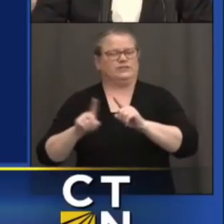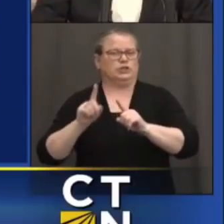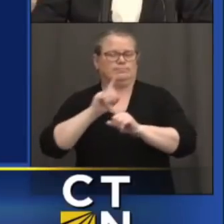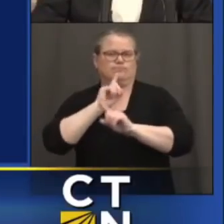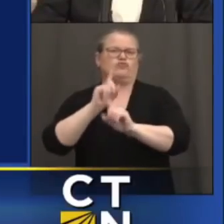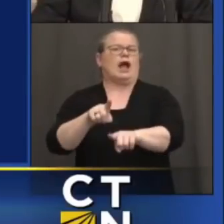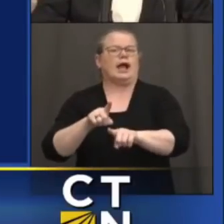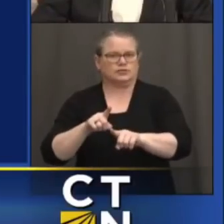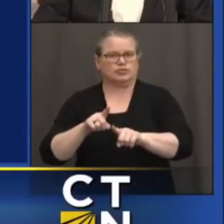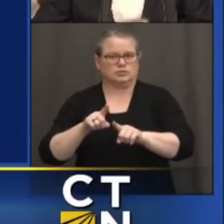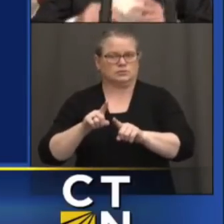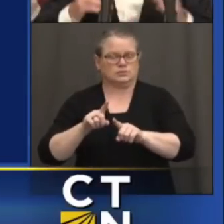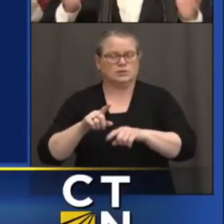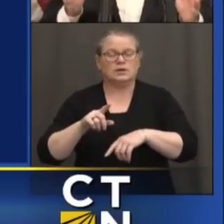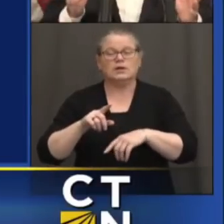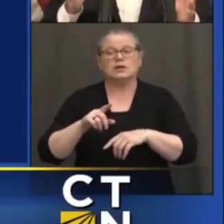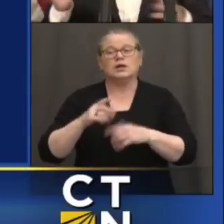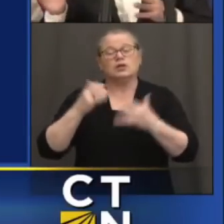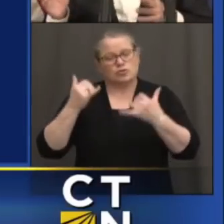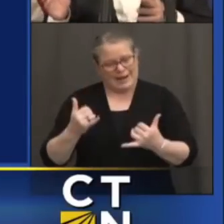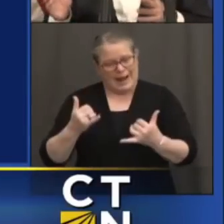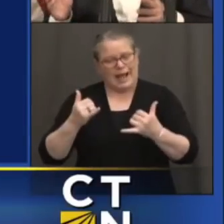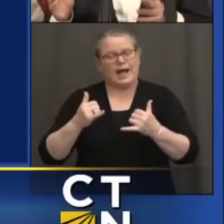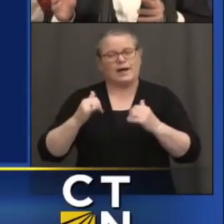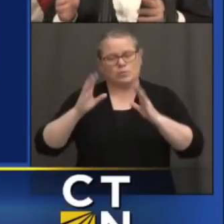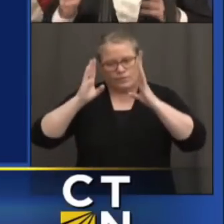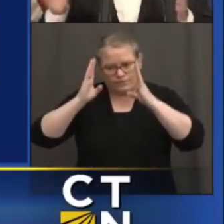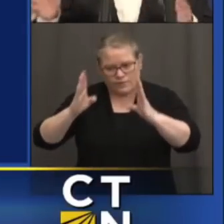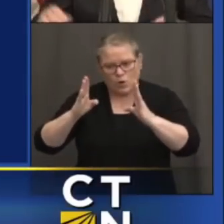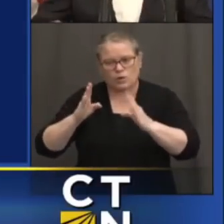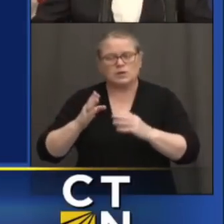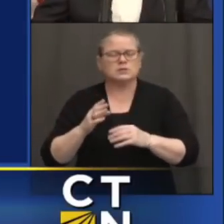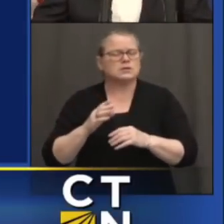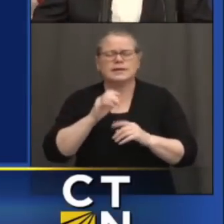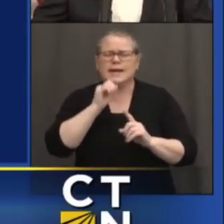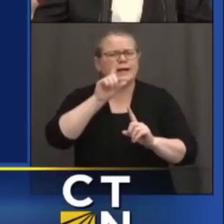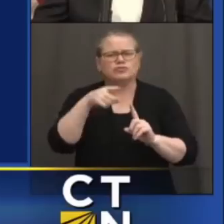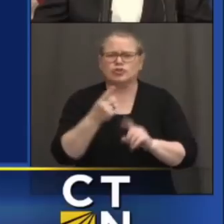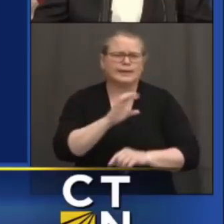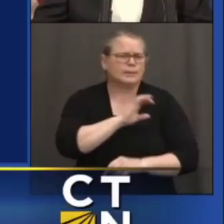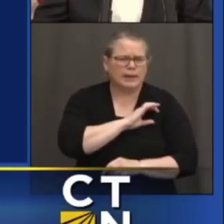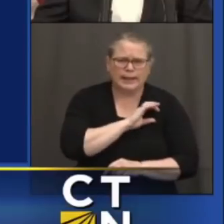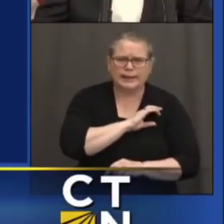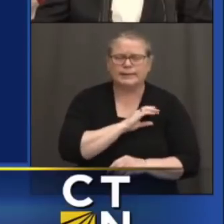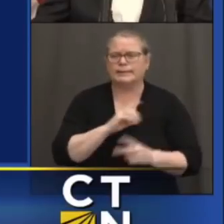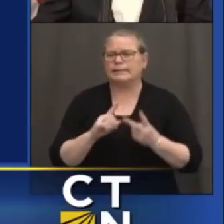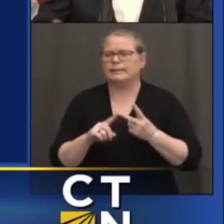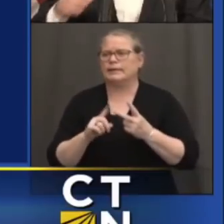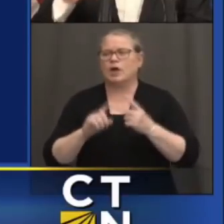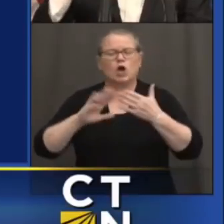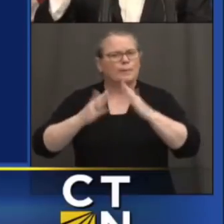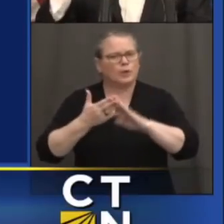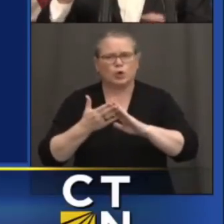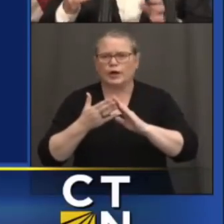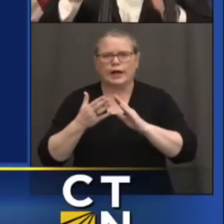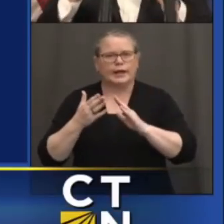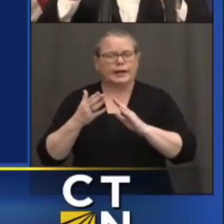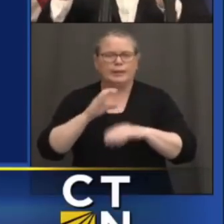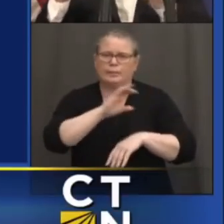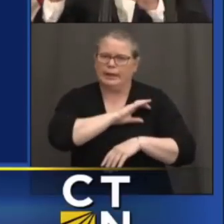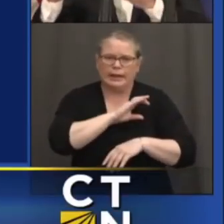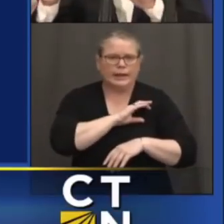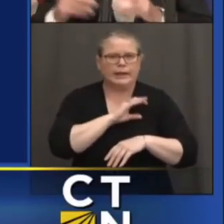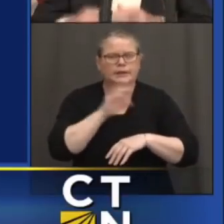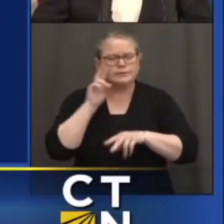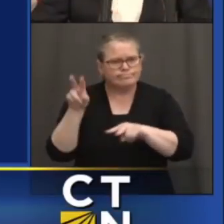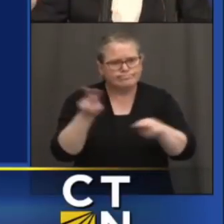a significant investment there, not just in terms of police, not just in terms of community policing, but all those community groups